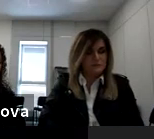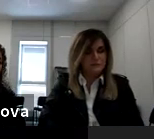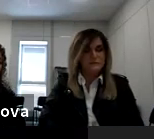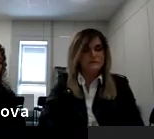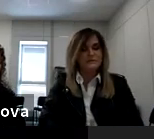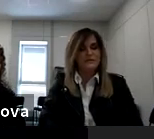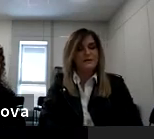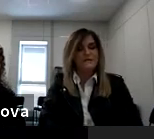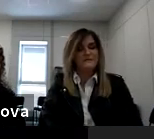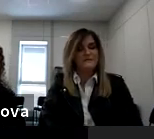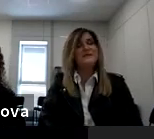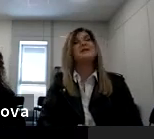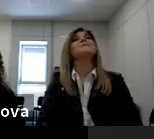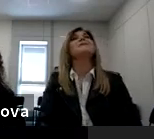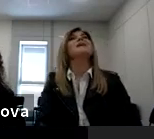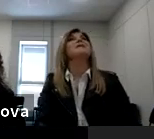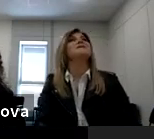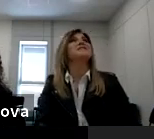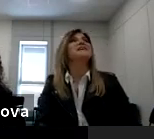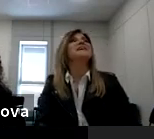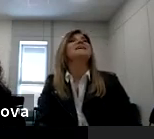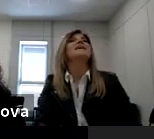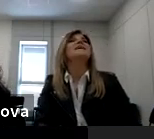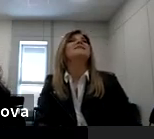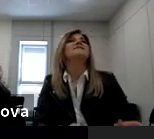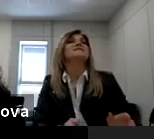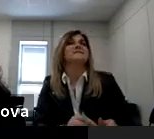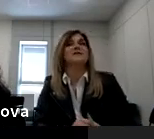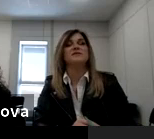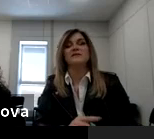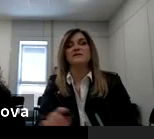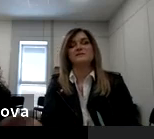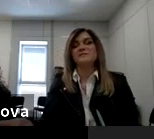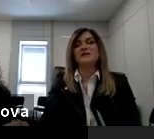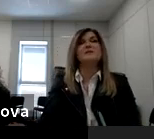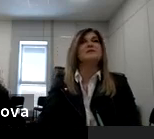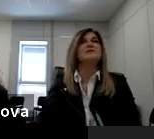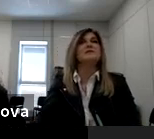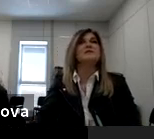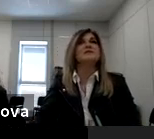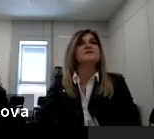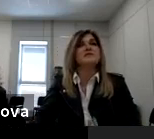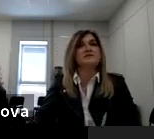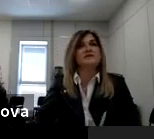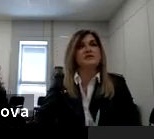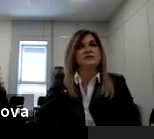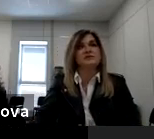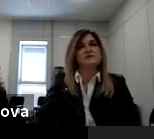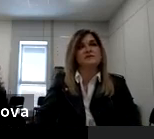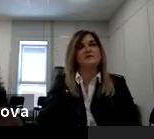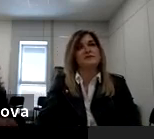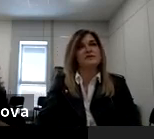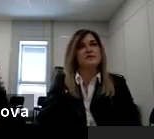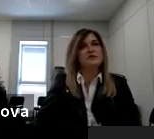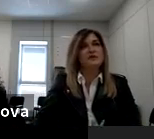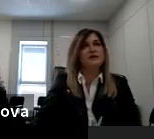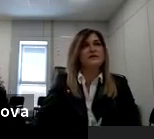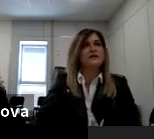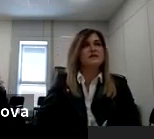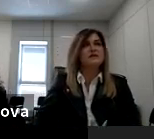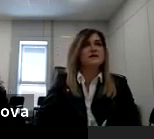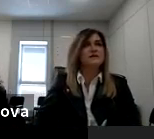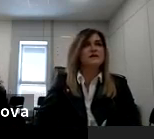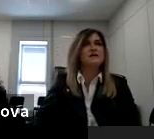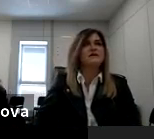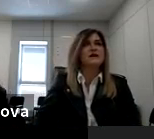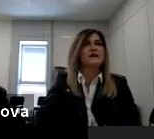features. Yeah, I'm here. So speaking about interesting features. First of all,